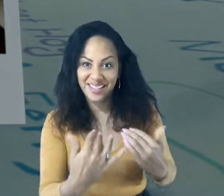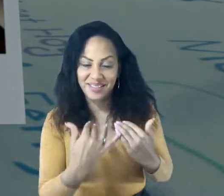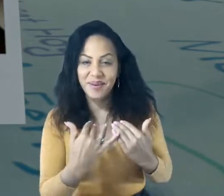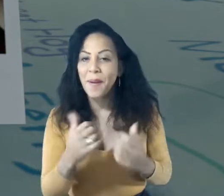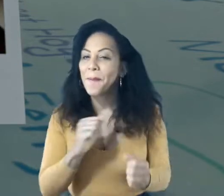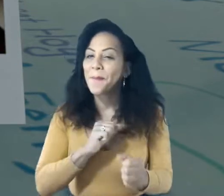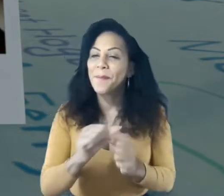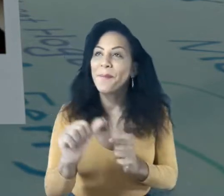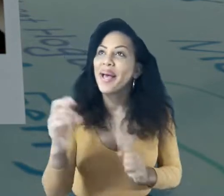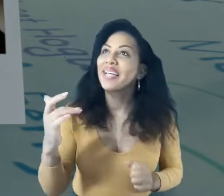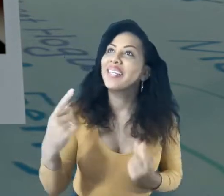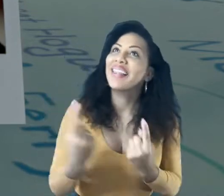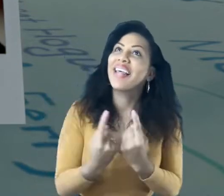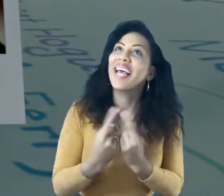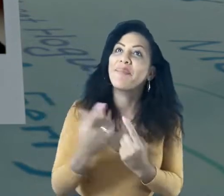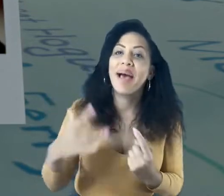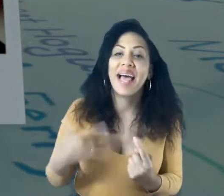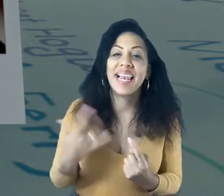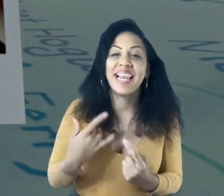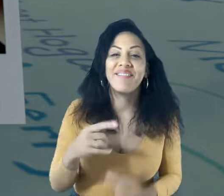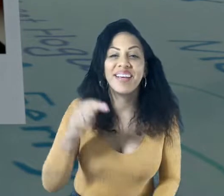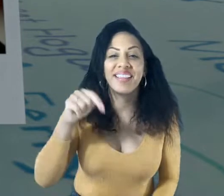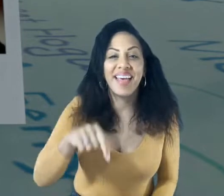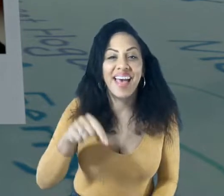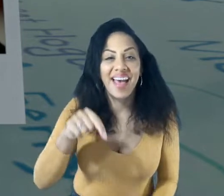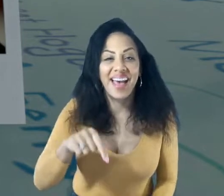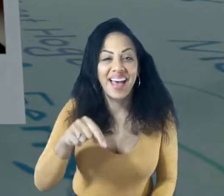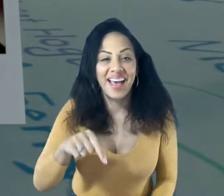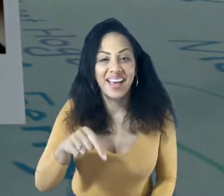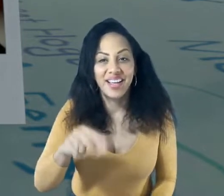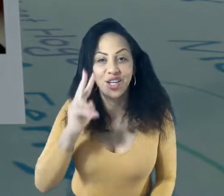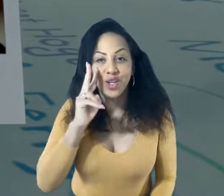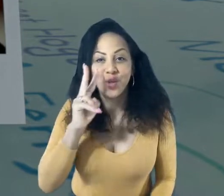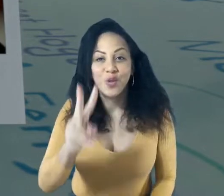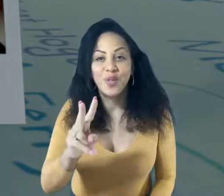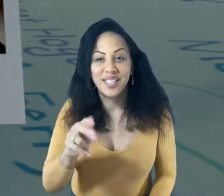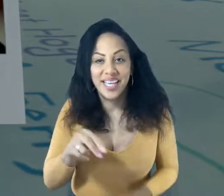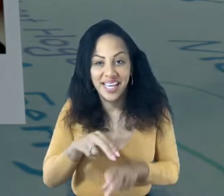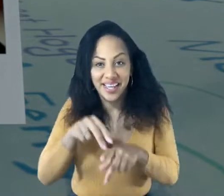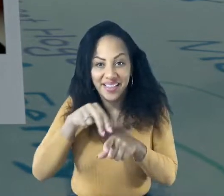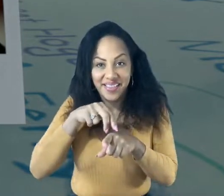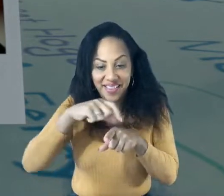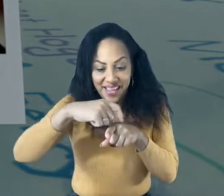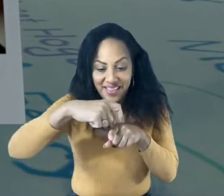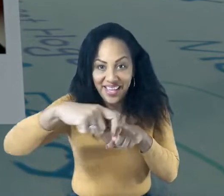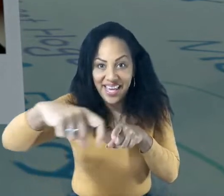is jumping off the end of the quay and hopefully not knocking yourself out.